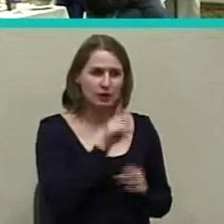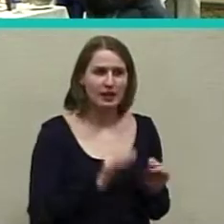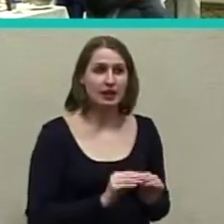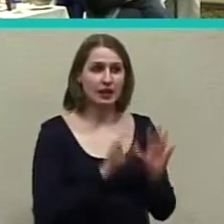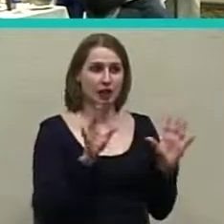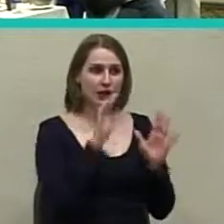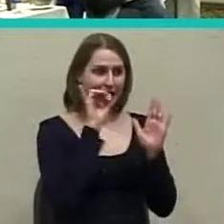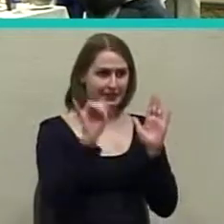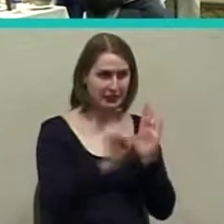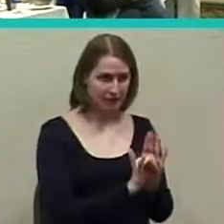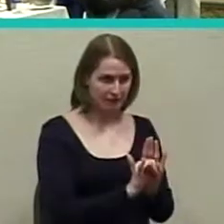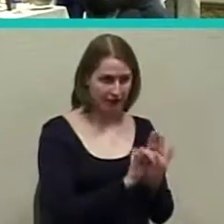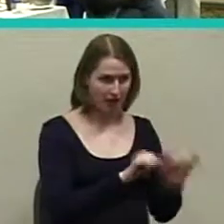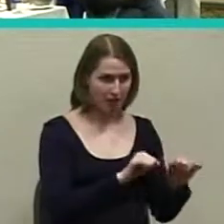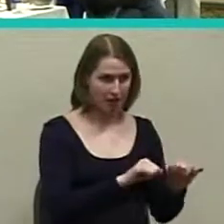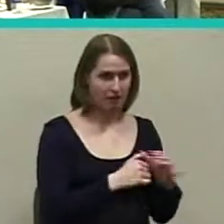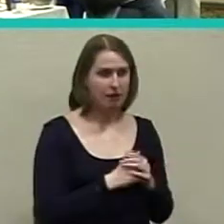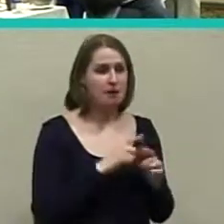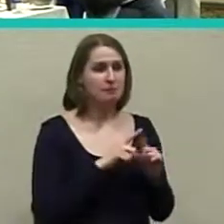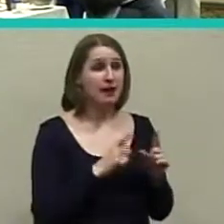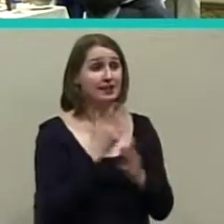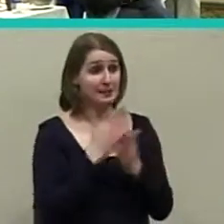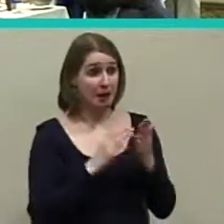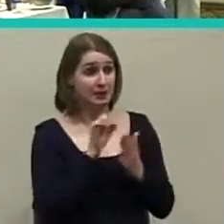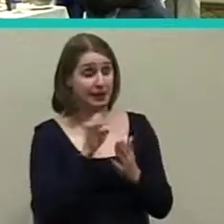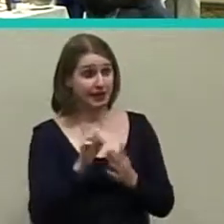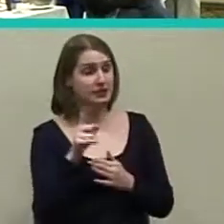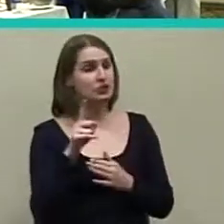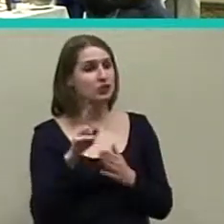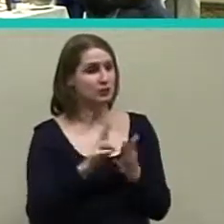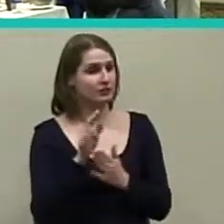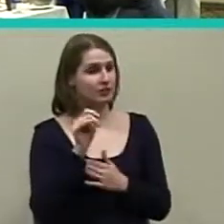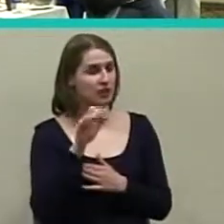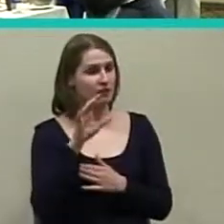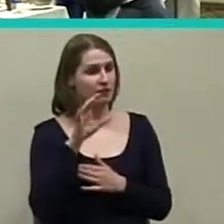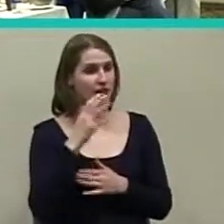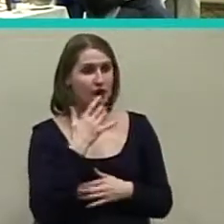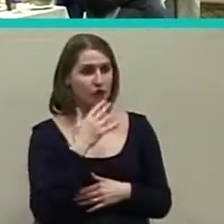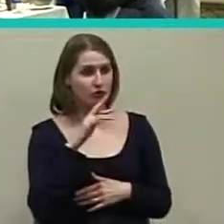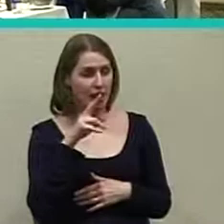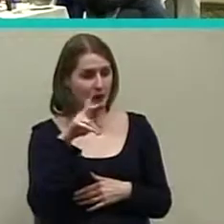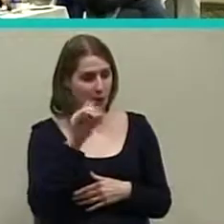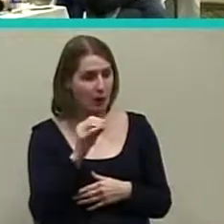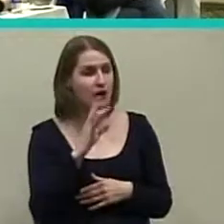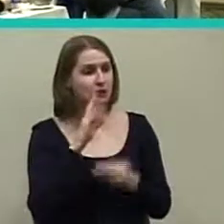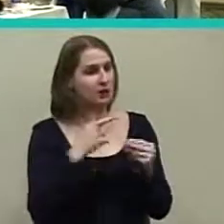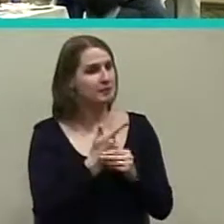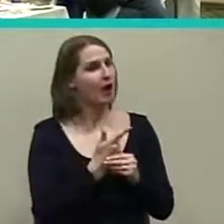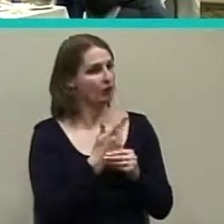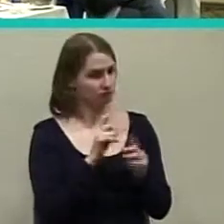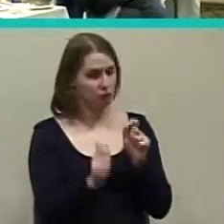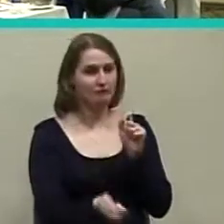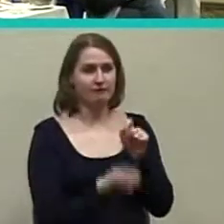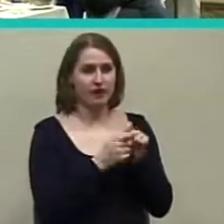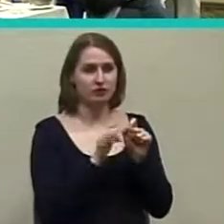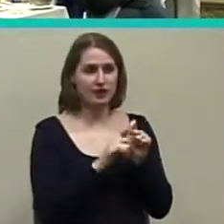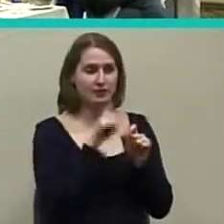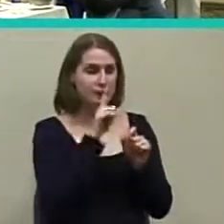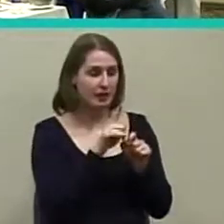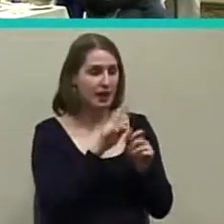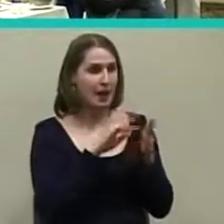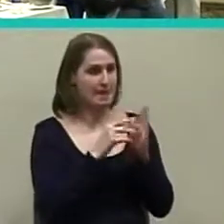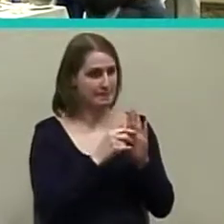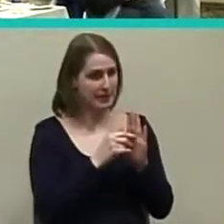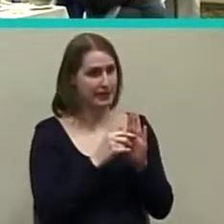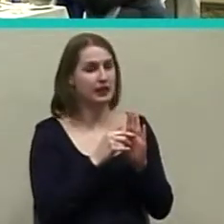on other cases, for example, out of University of Colorado, NEF, some of the people talk about revenge is a meaningful consequence